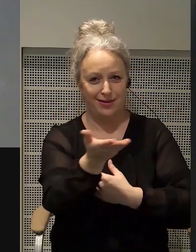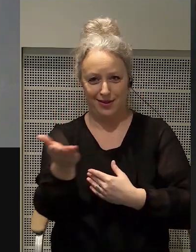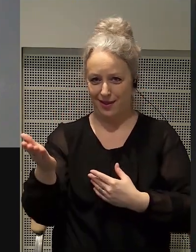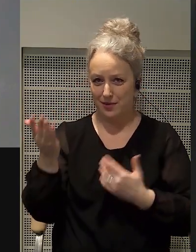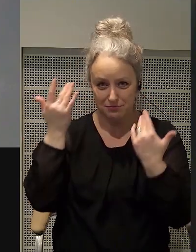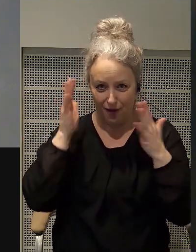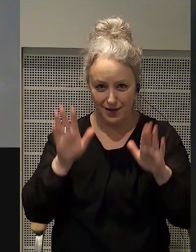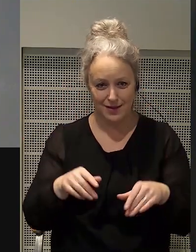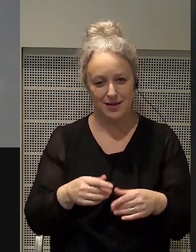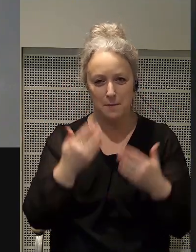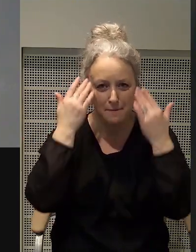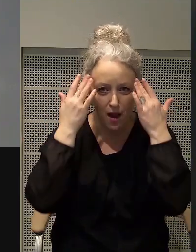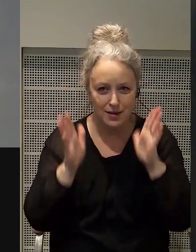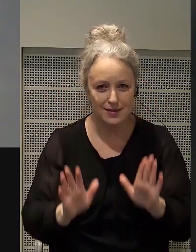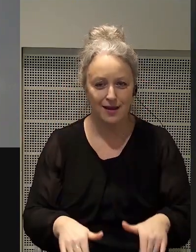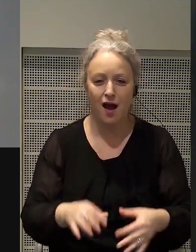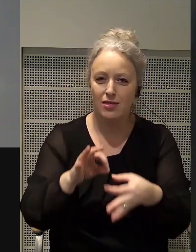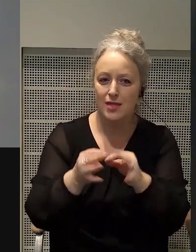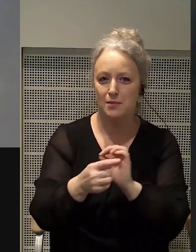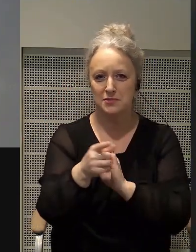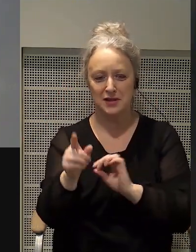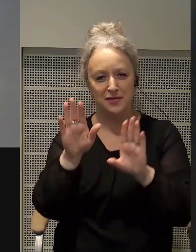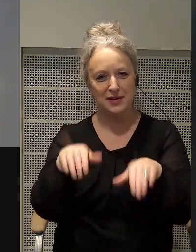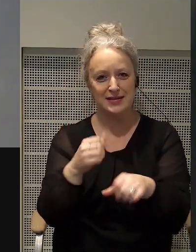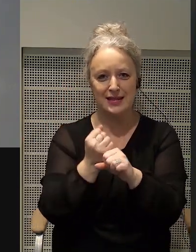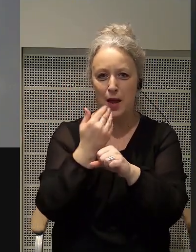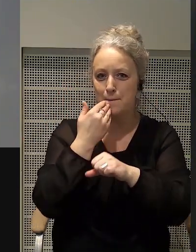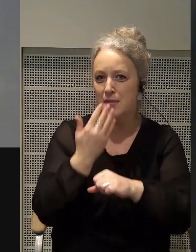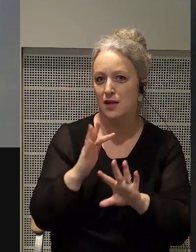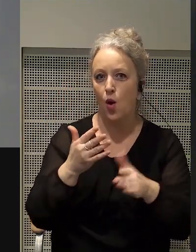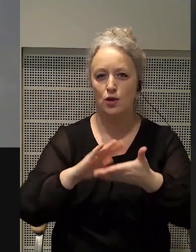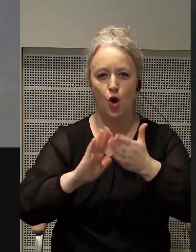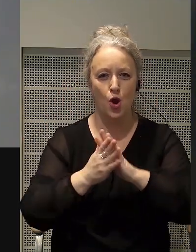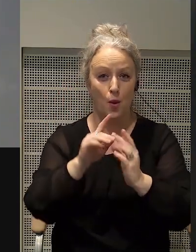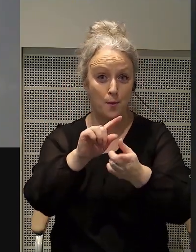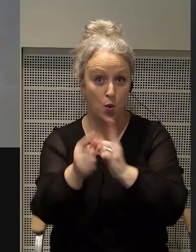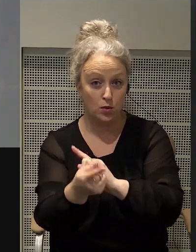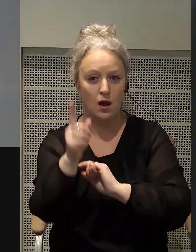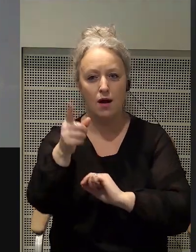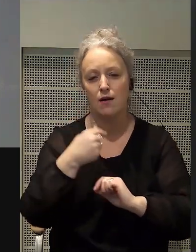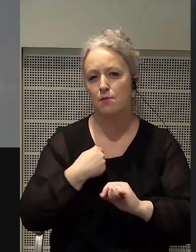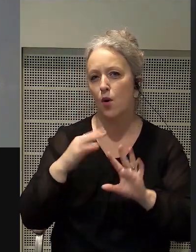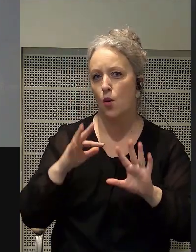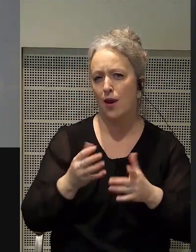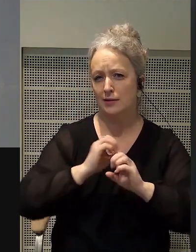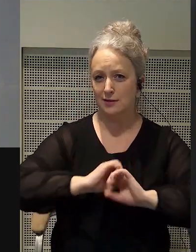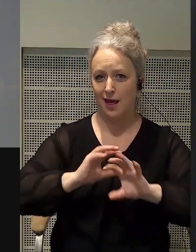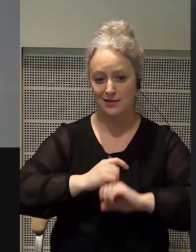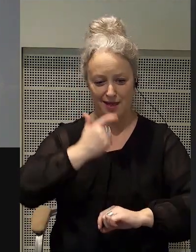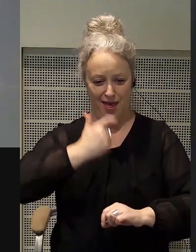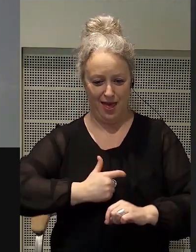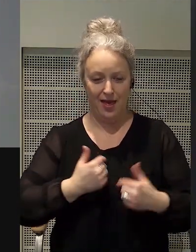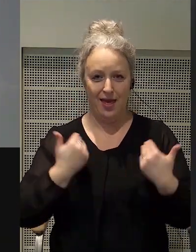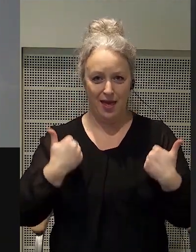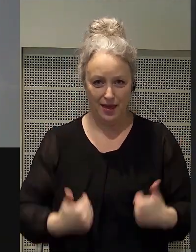I can share in the final part of my talk what I have done to try to make a difference. As I told you, I'm a